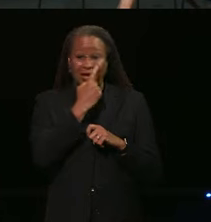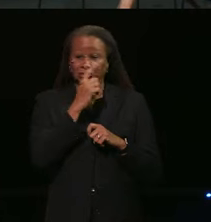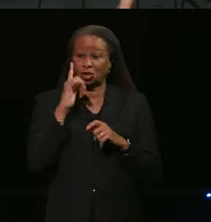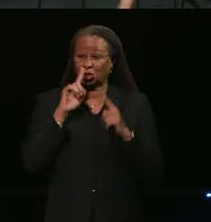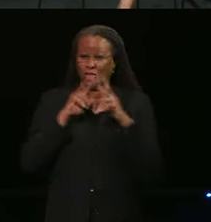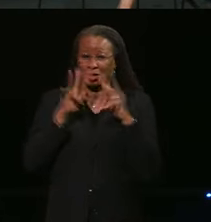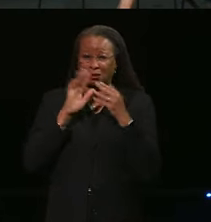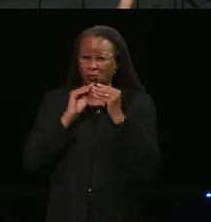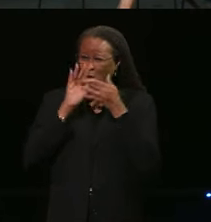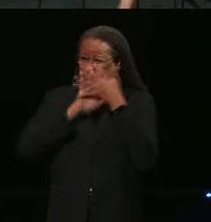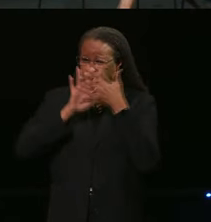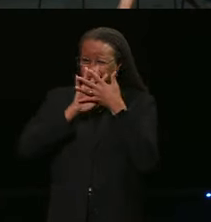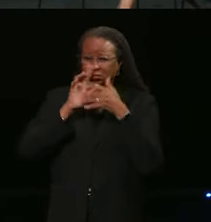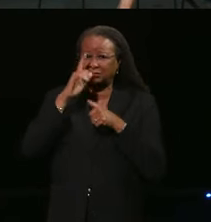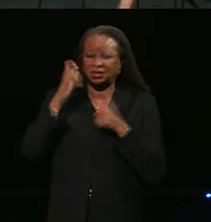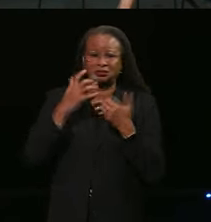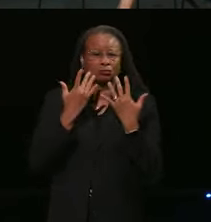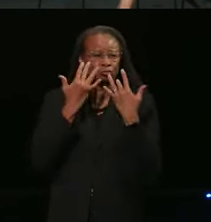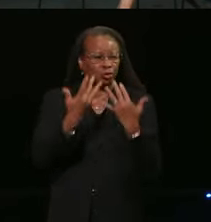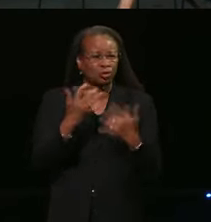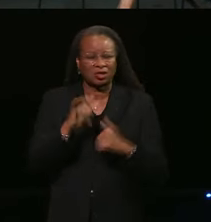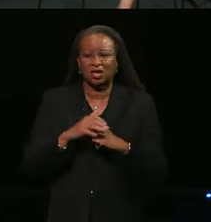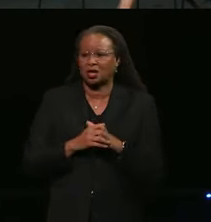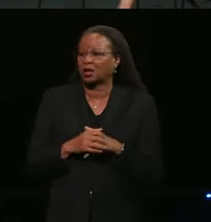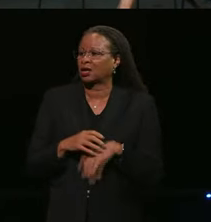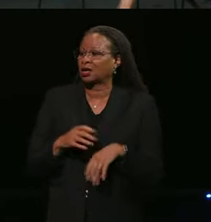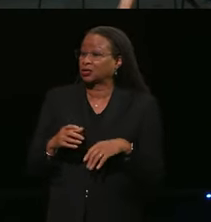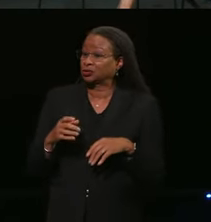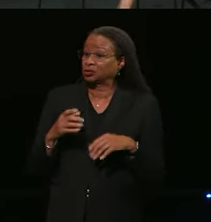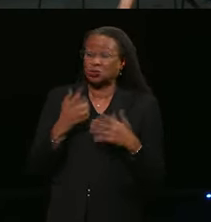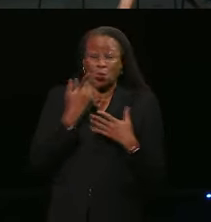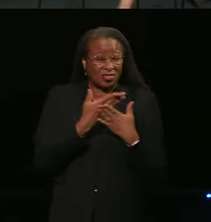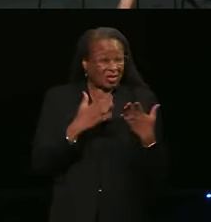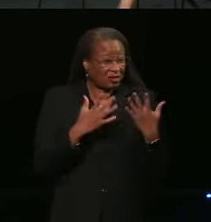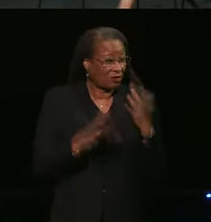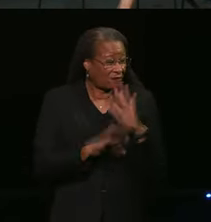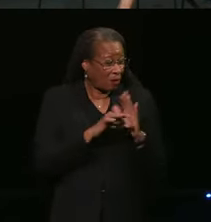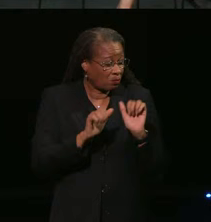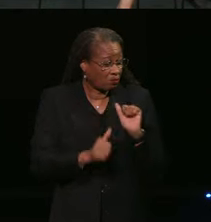Was there a specific stage you found most challenging?